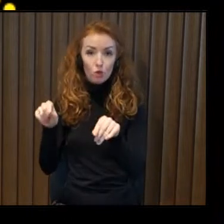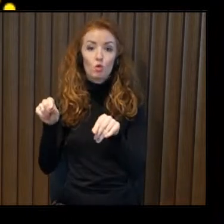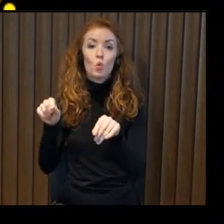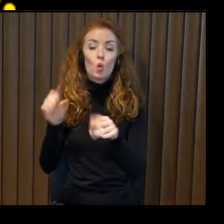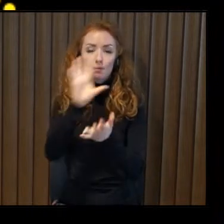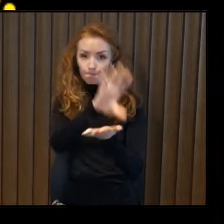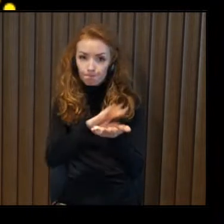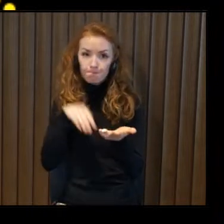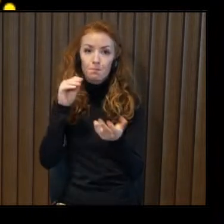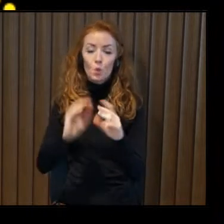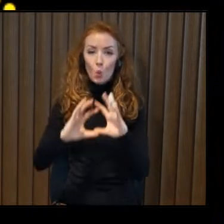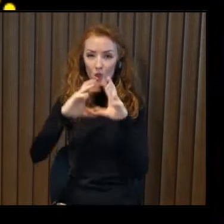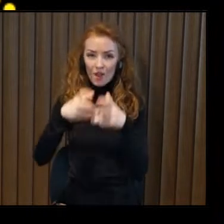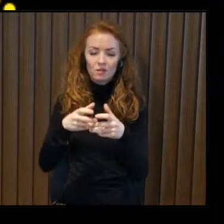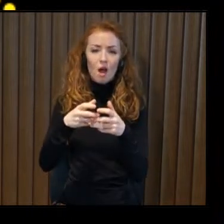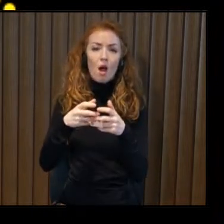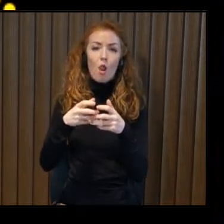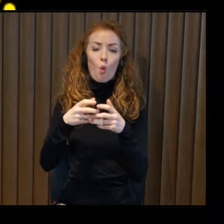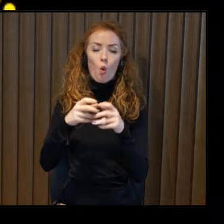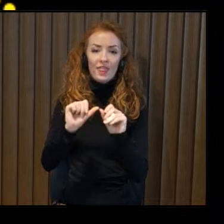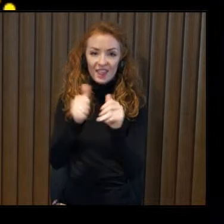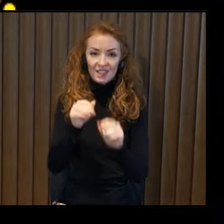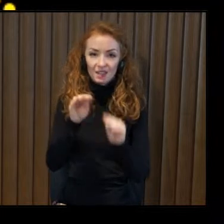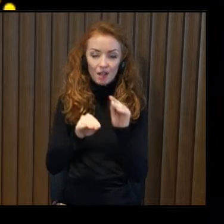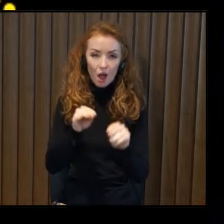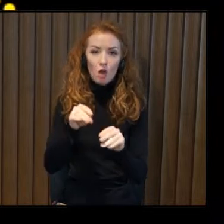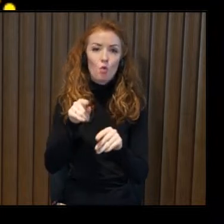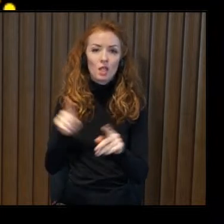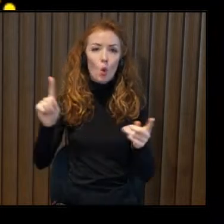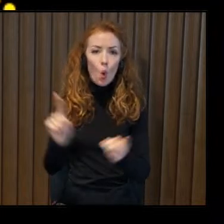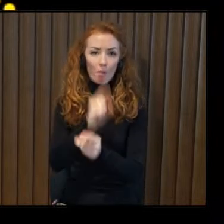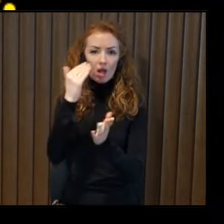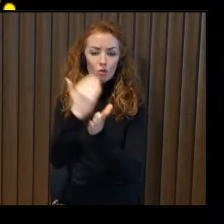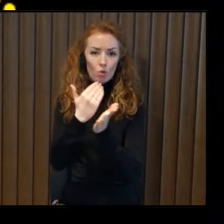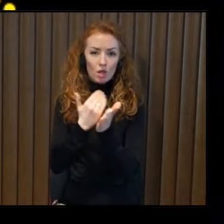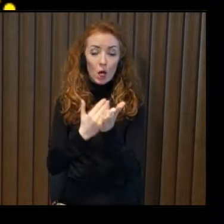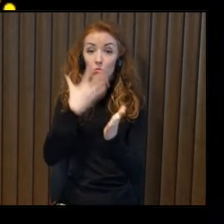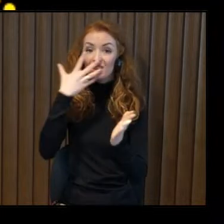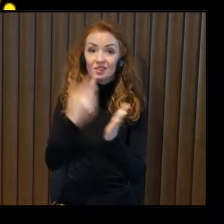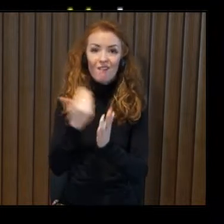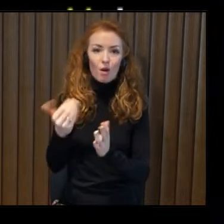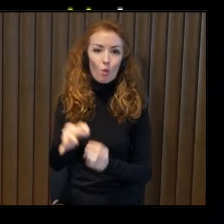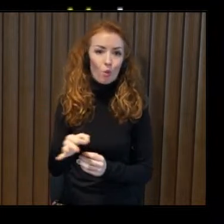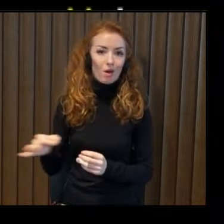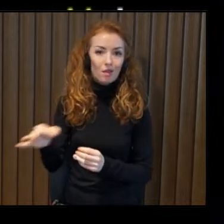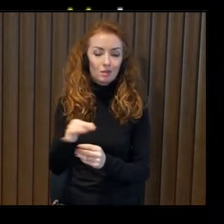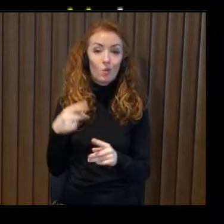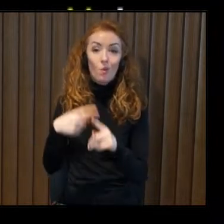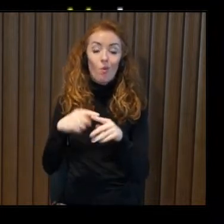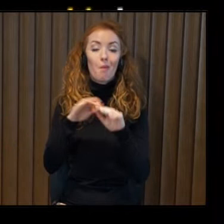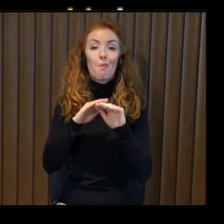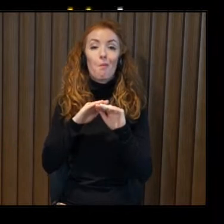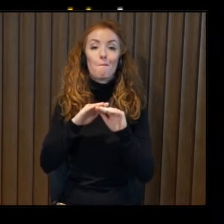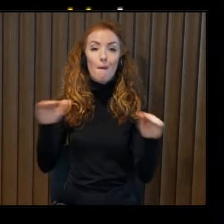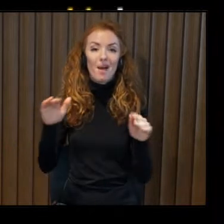an important effort within their organizations and also as a tenet of human rights. So